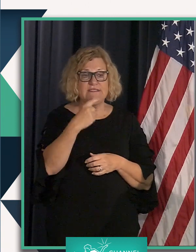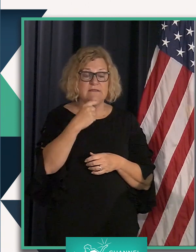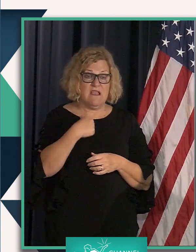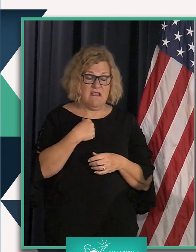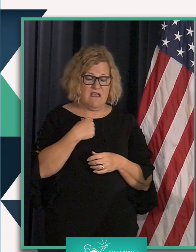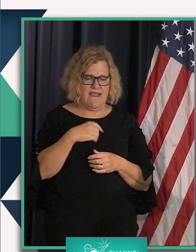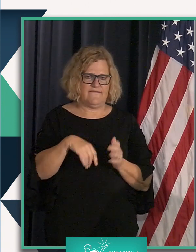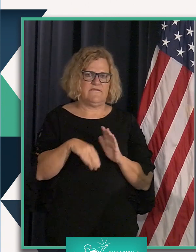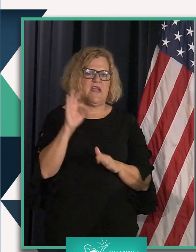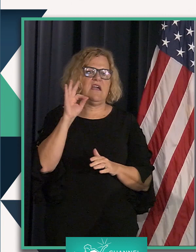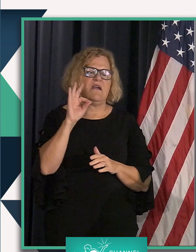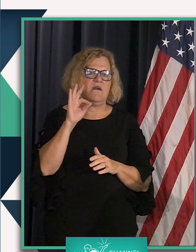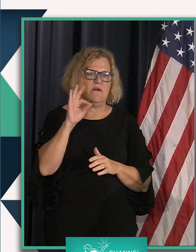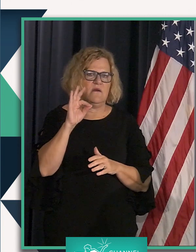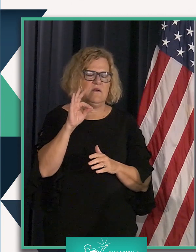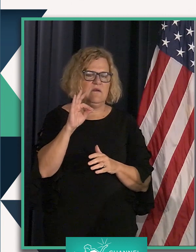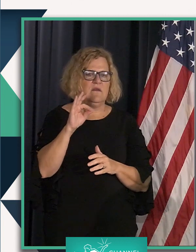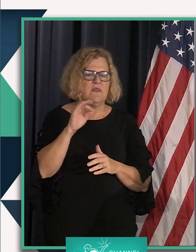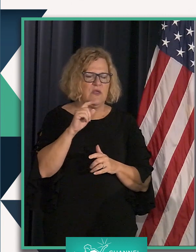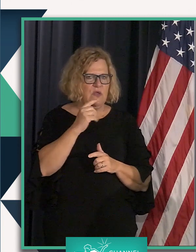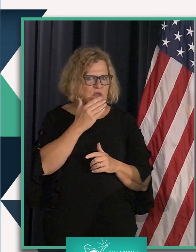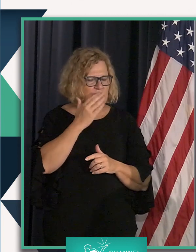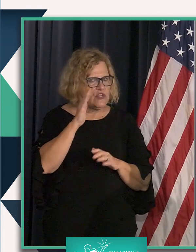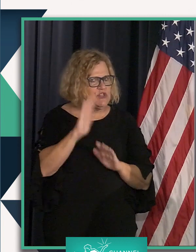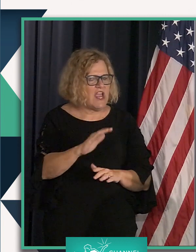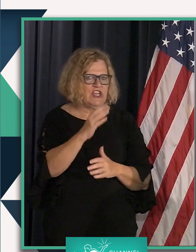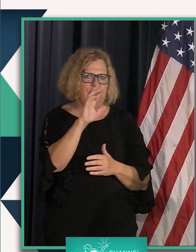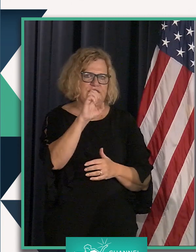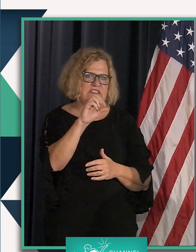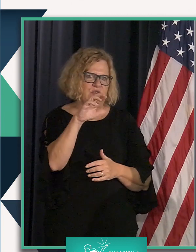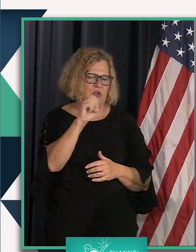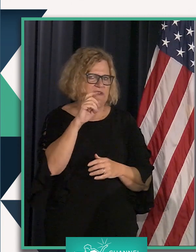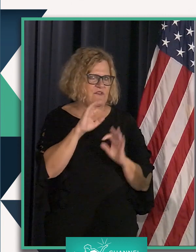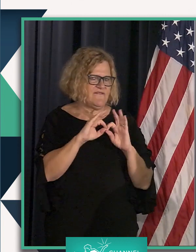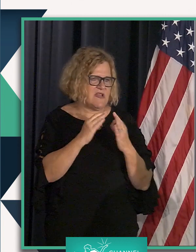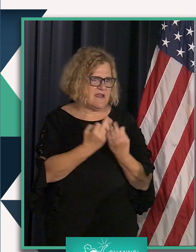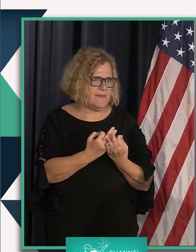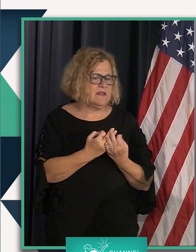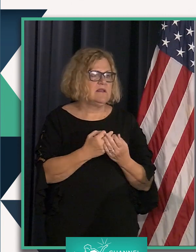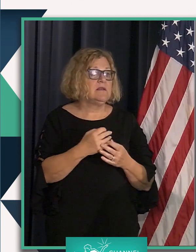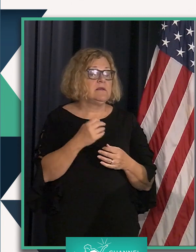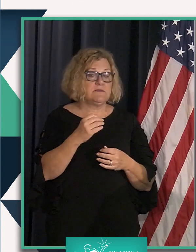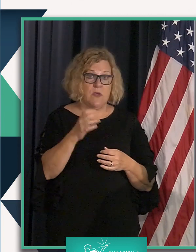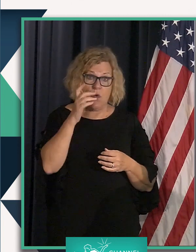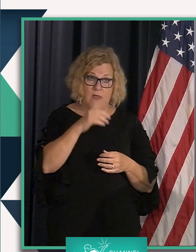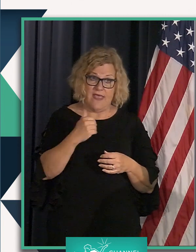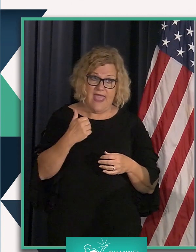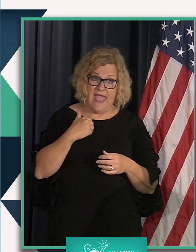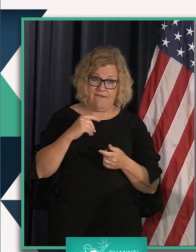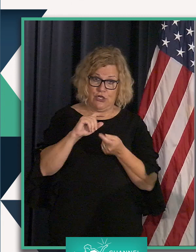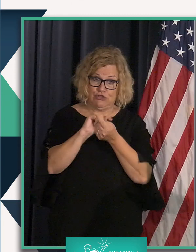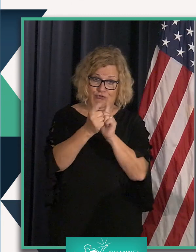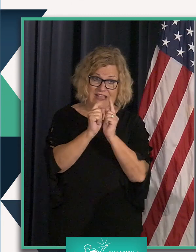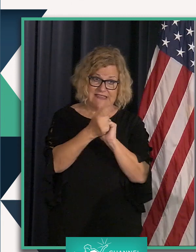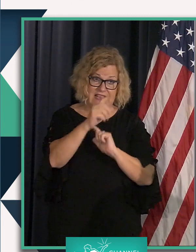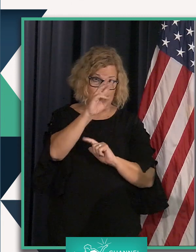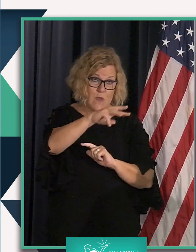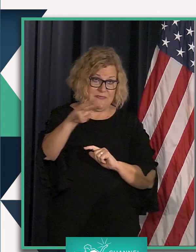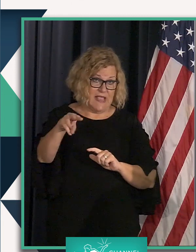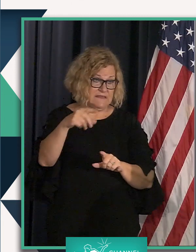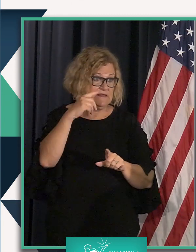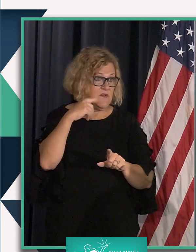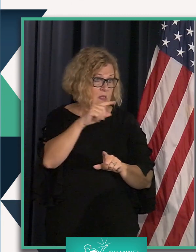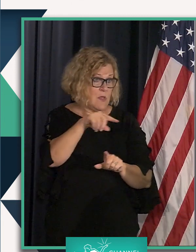come across through great resources for families. So will there be translated websites